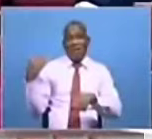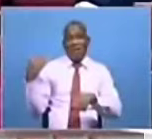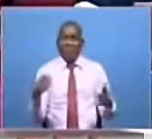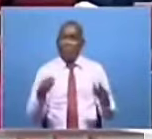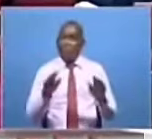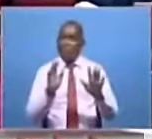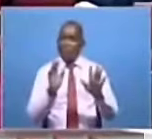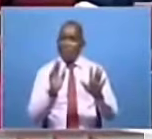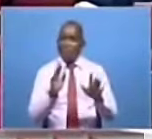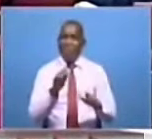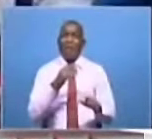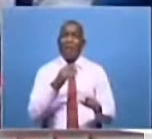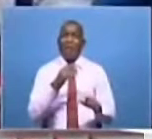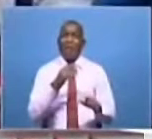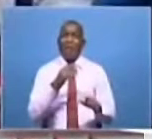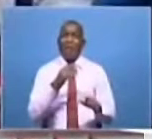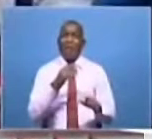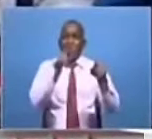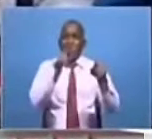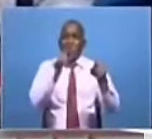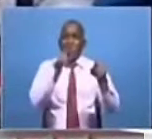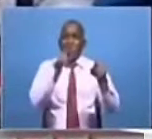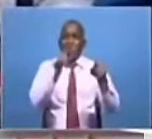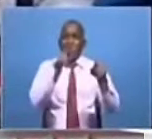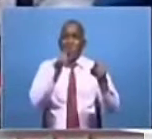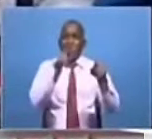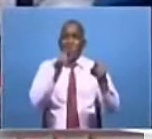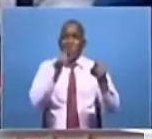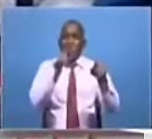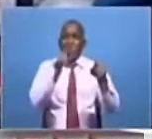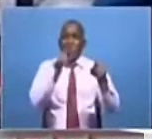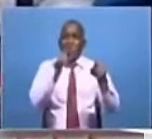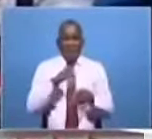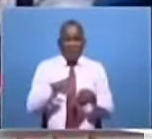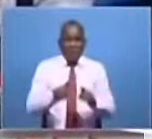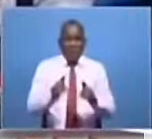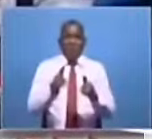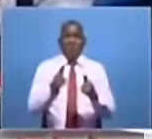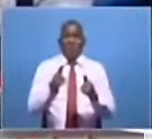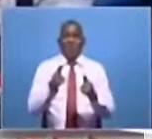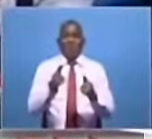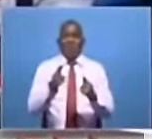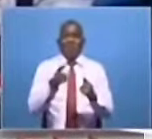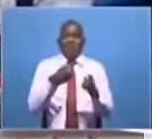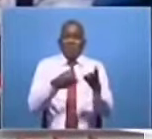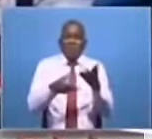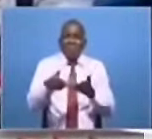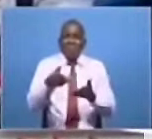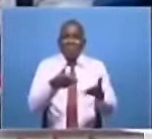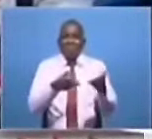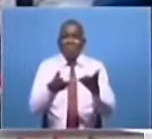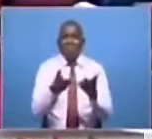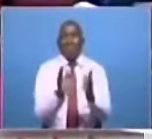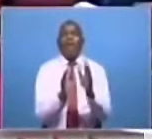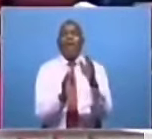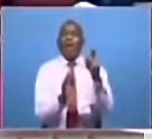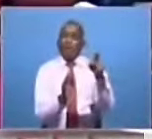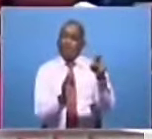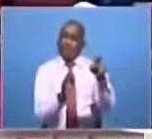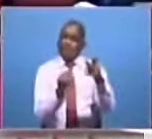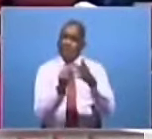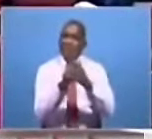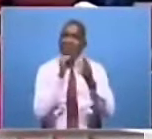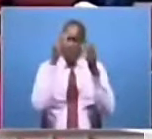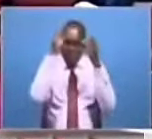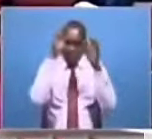My lords, your lordship asked me the question about estoppel during the transcript. That is what caused